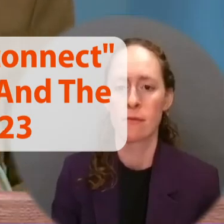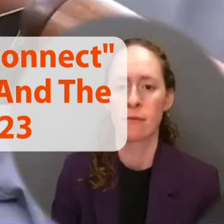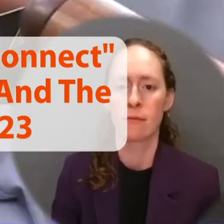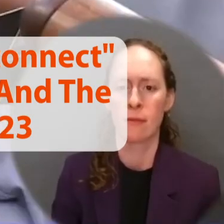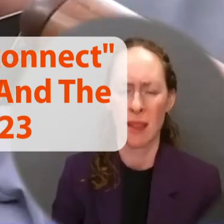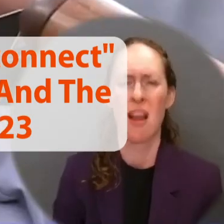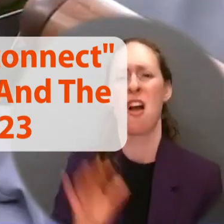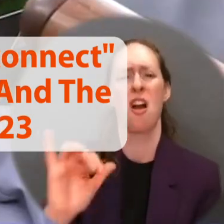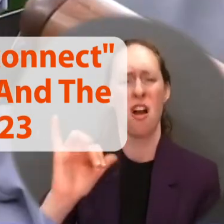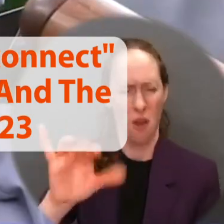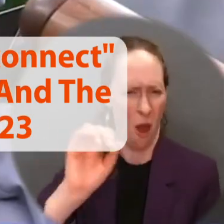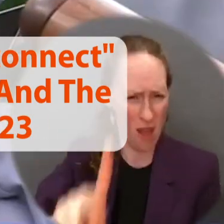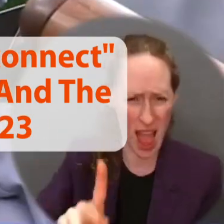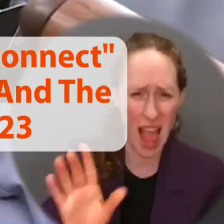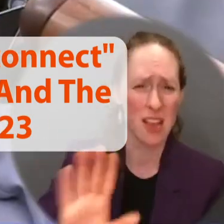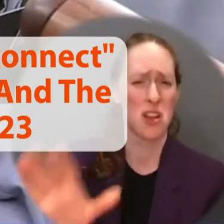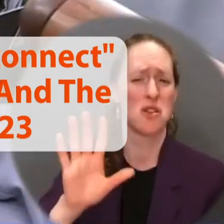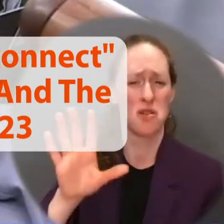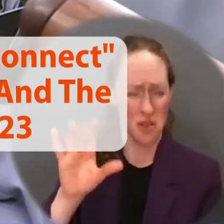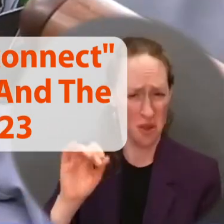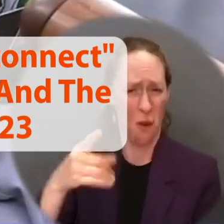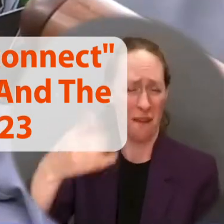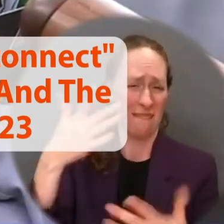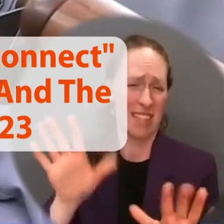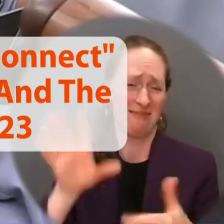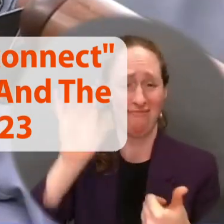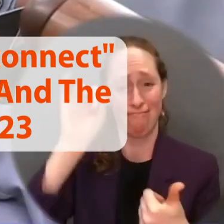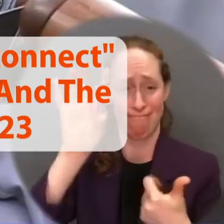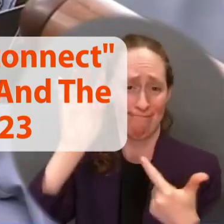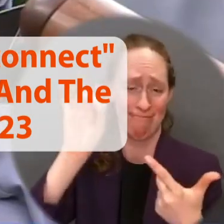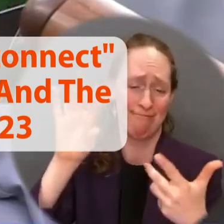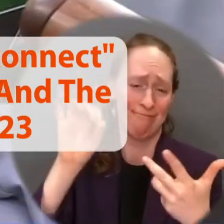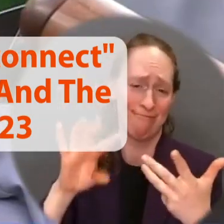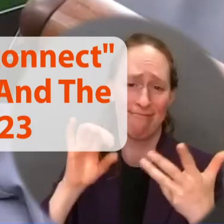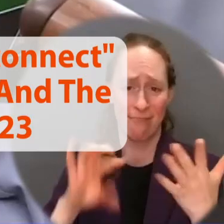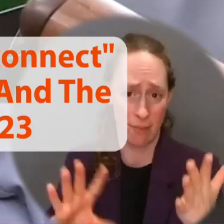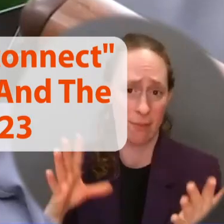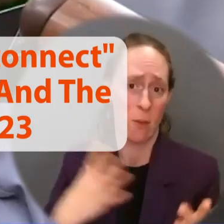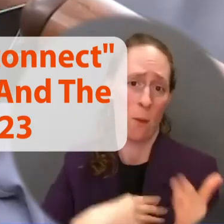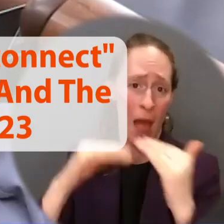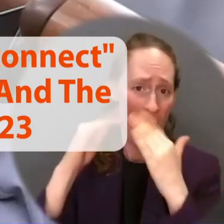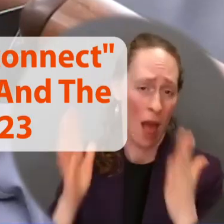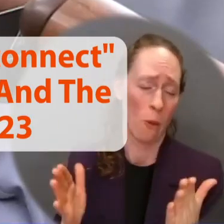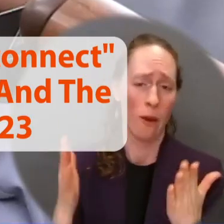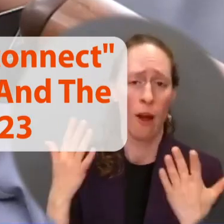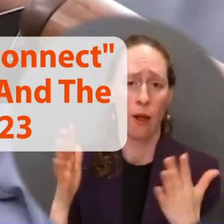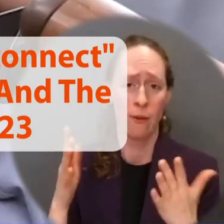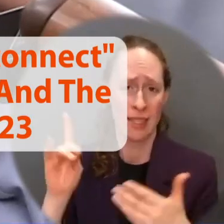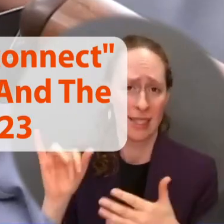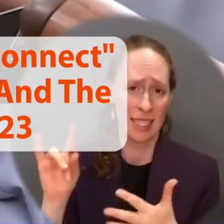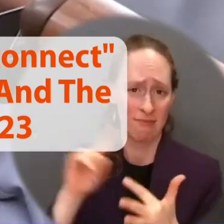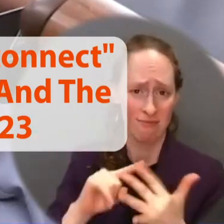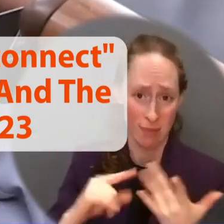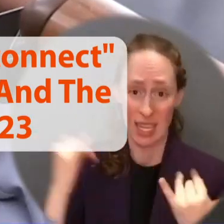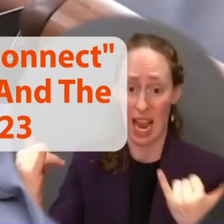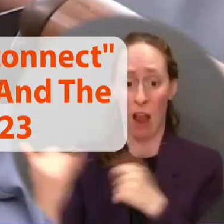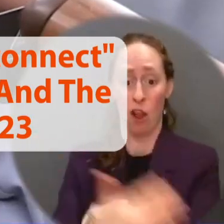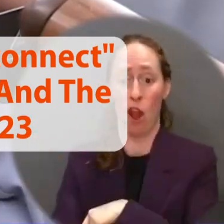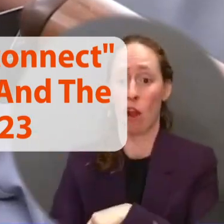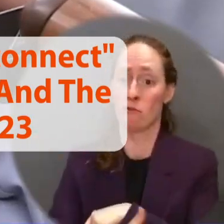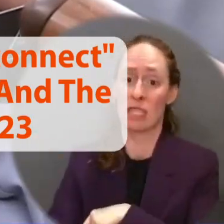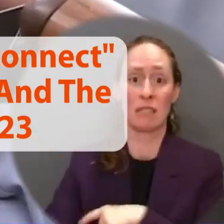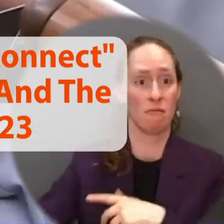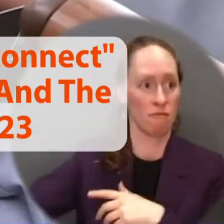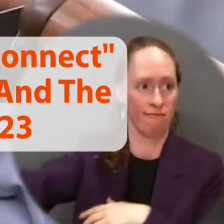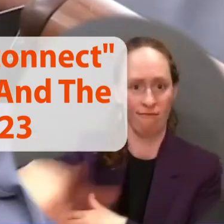you have laid out all the things that the White House wants to tackle, from the country careening toward a debt limit crisis to,